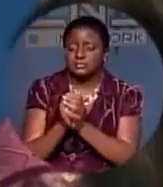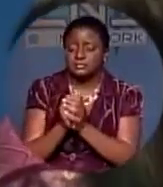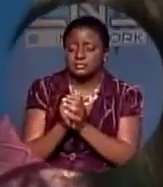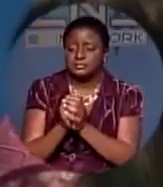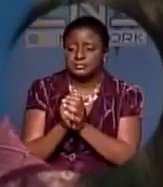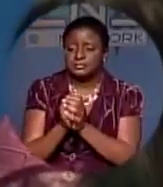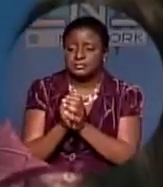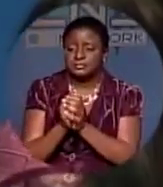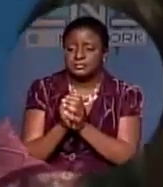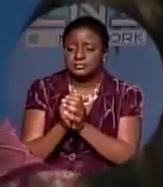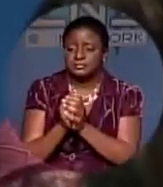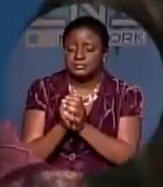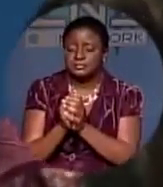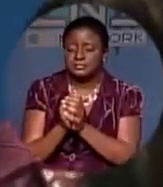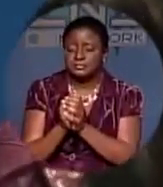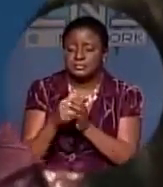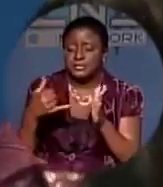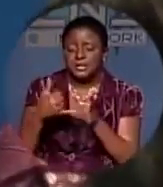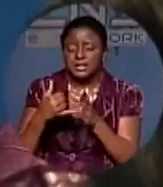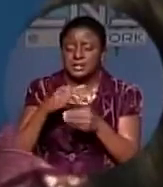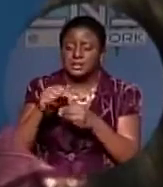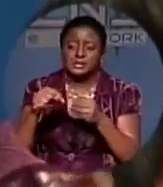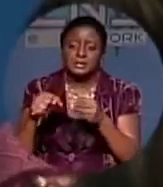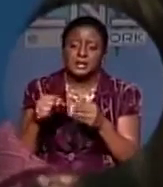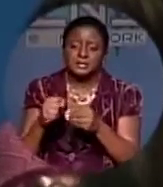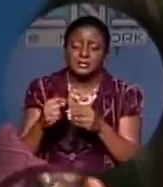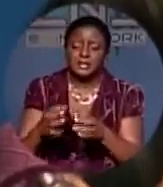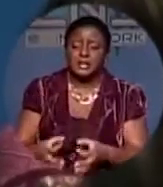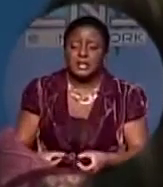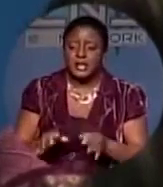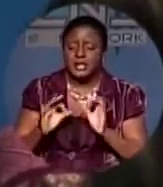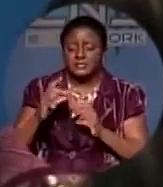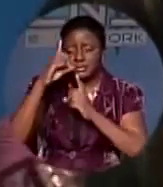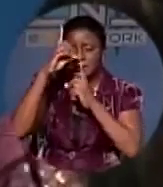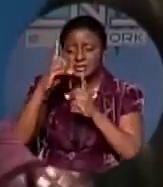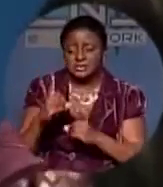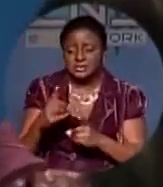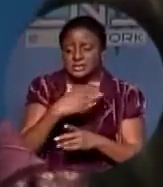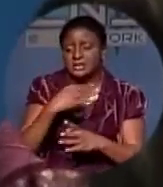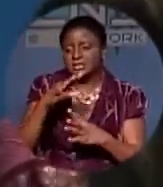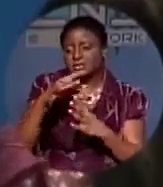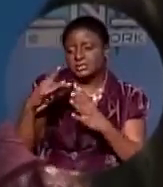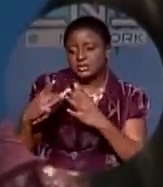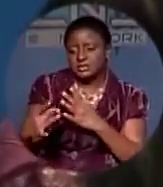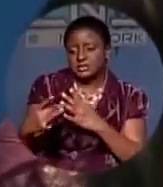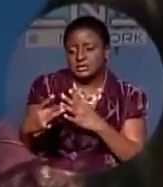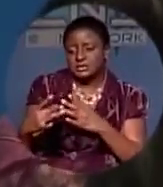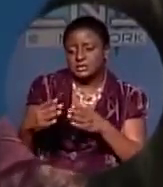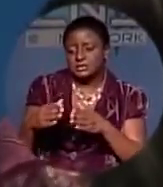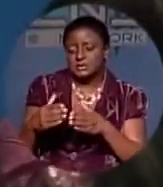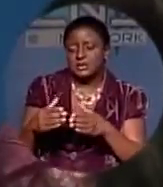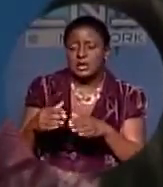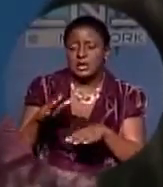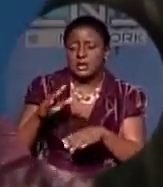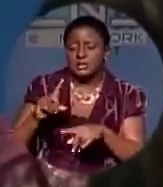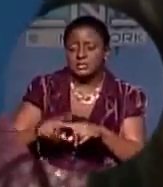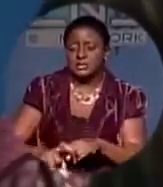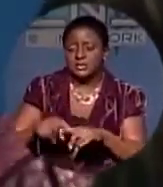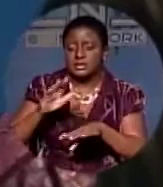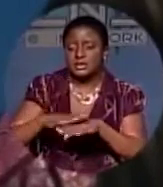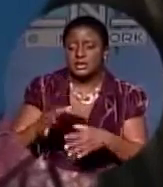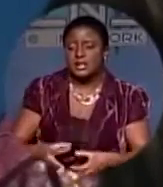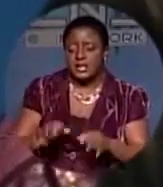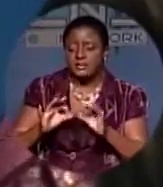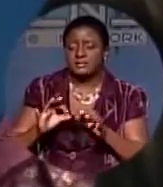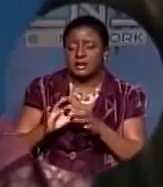Ferguson. And basically, it's about life decisions and choices. It's based around the life of this young lady called Alyssa Smith, and it all